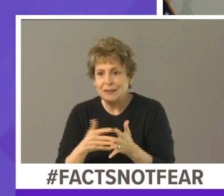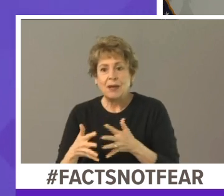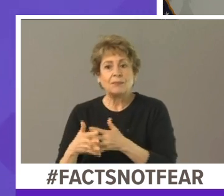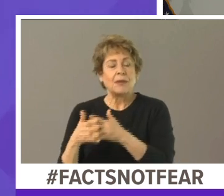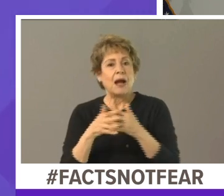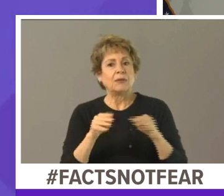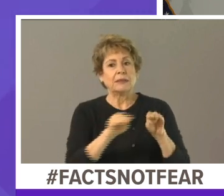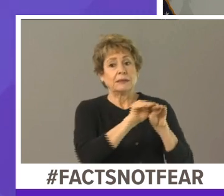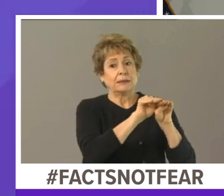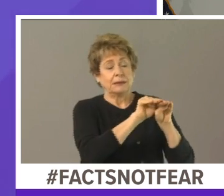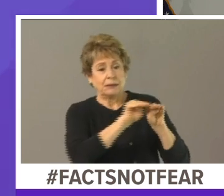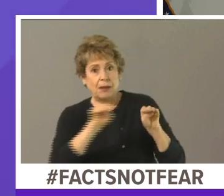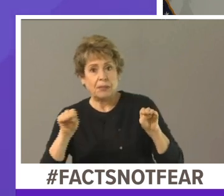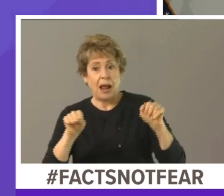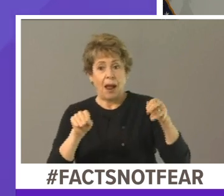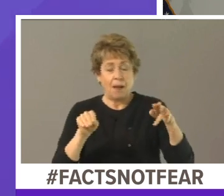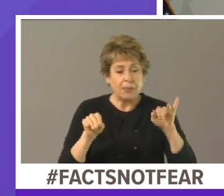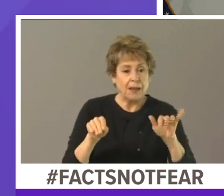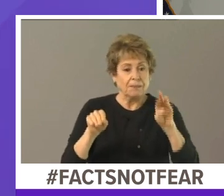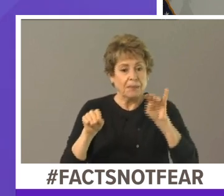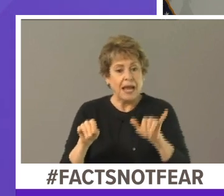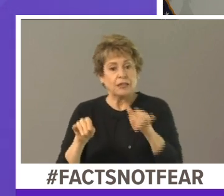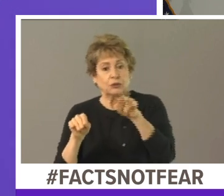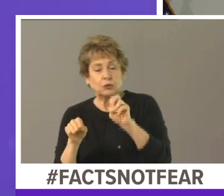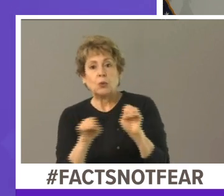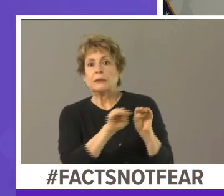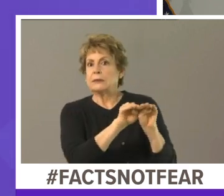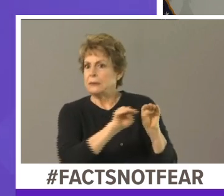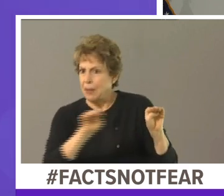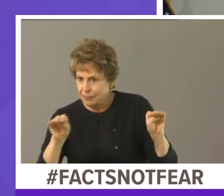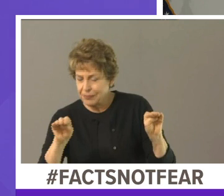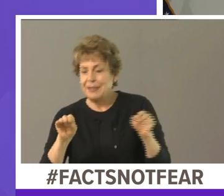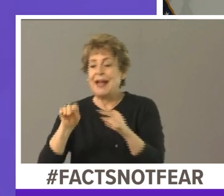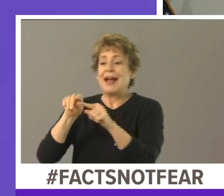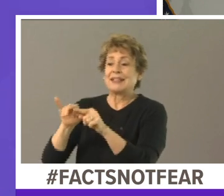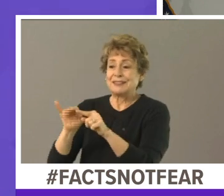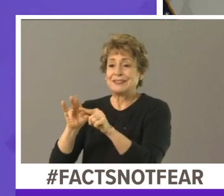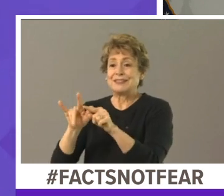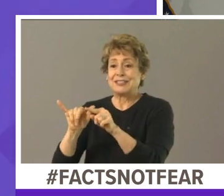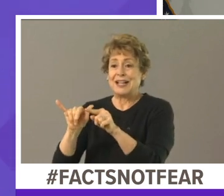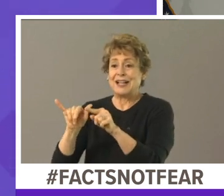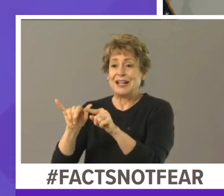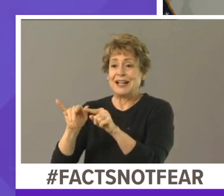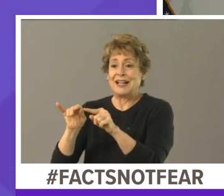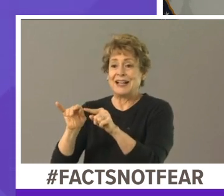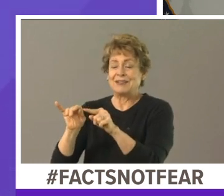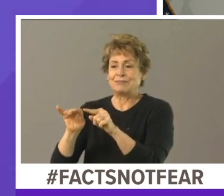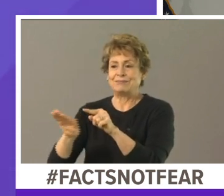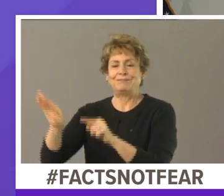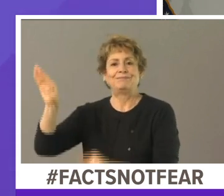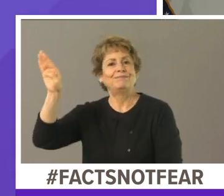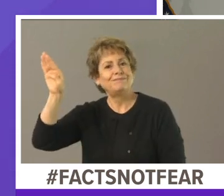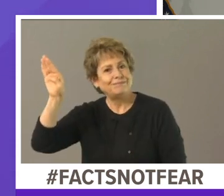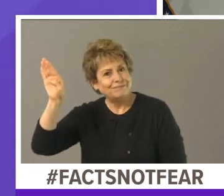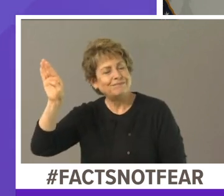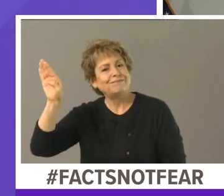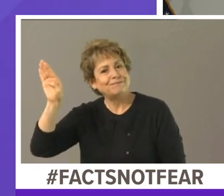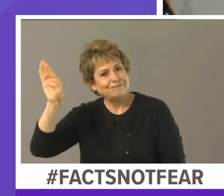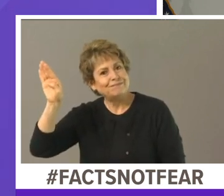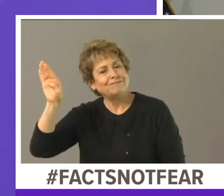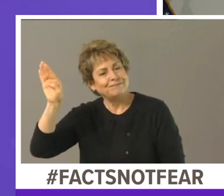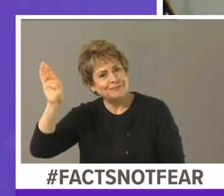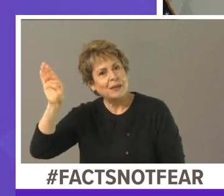through June. A dramatic spike up in July while we are flattening and beginning